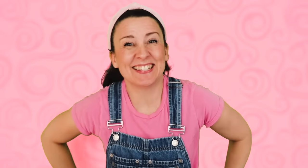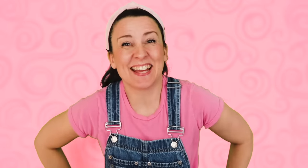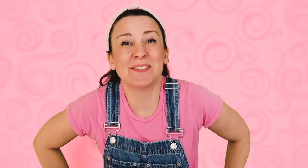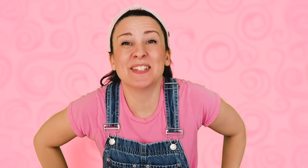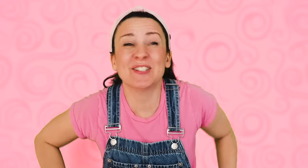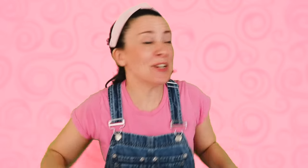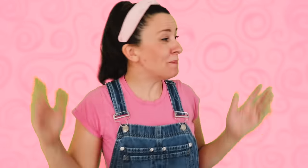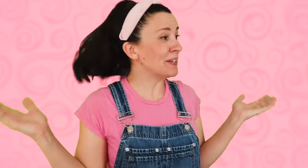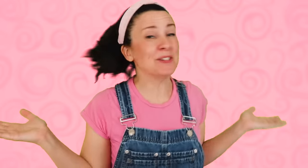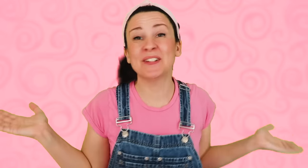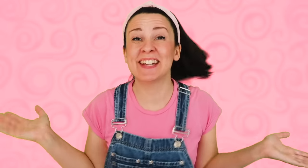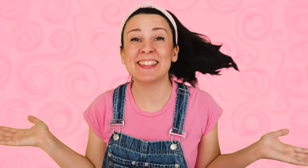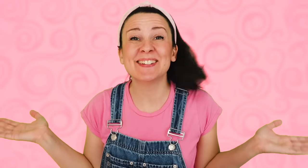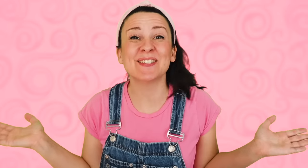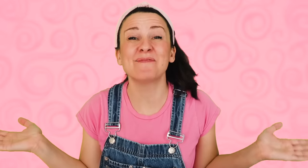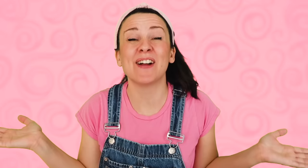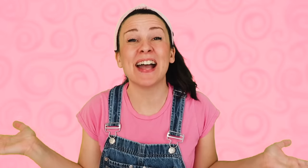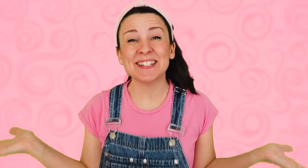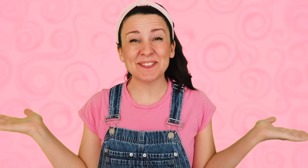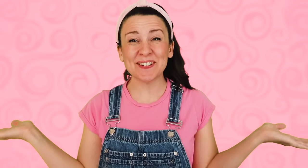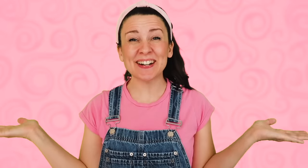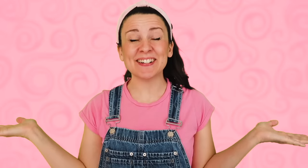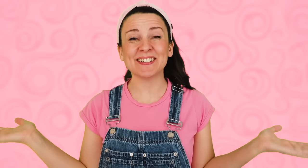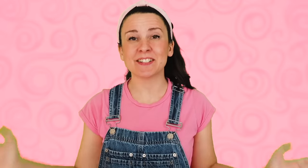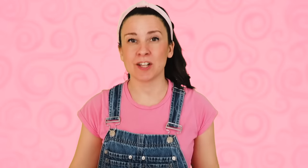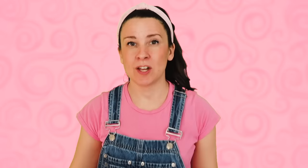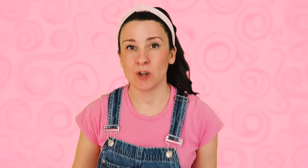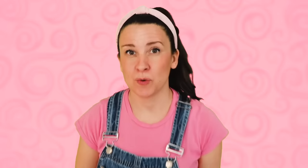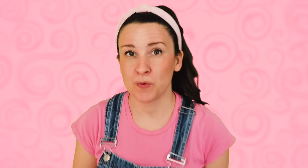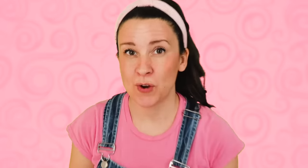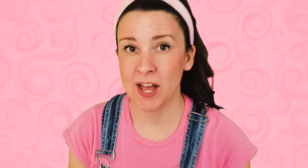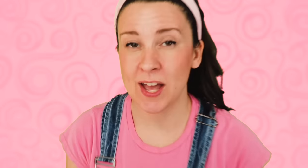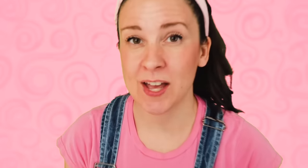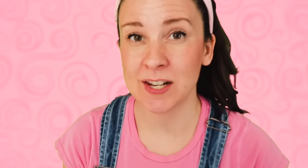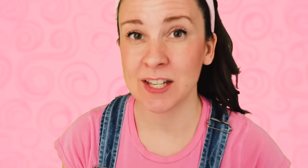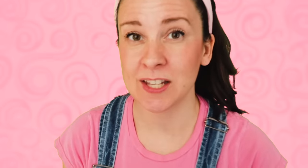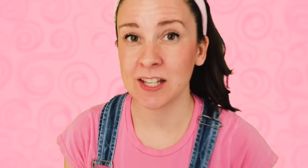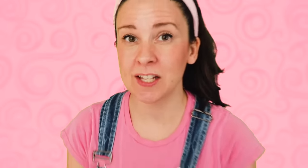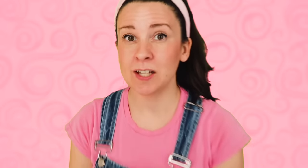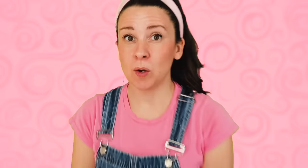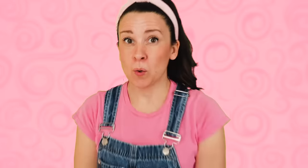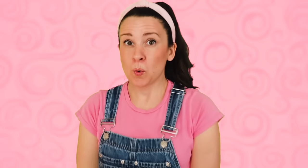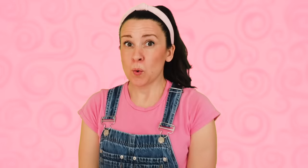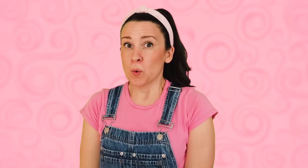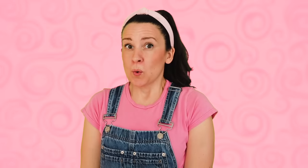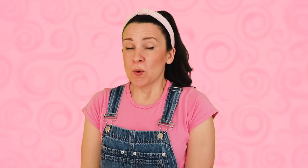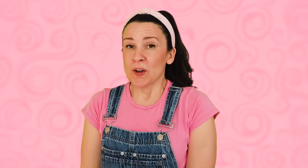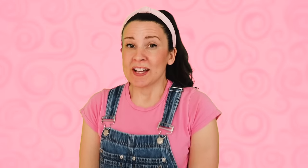I think it's time to jump into another surprise world. Ready,